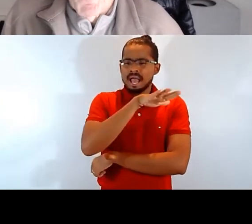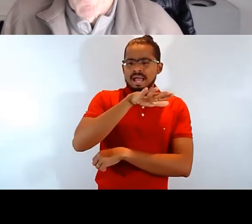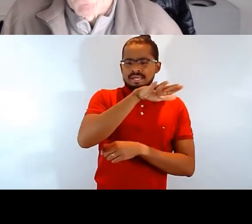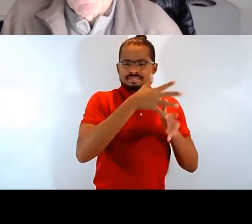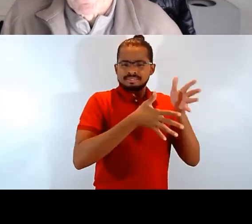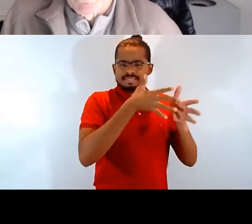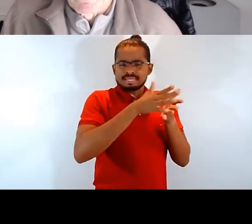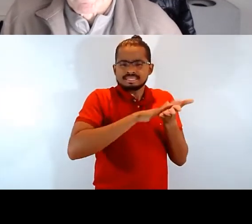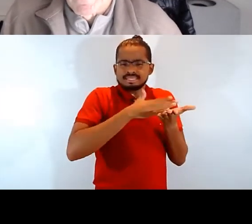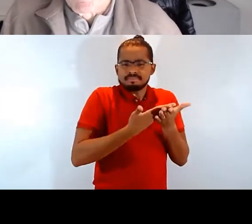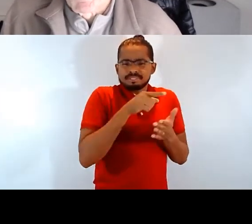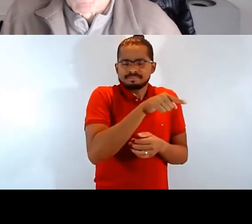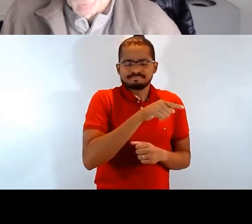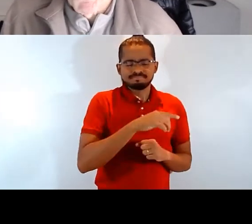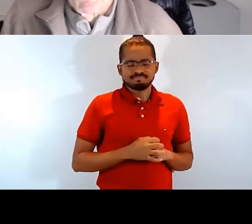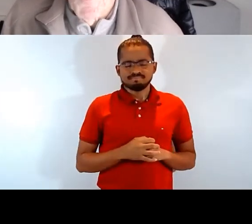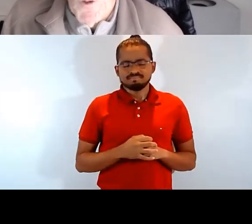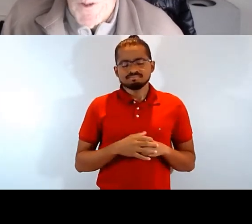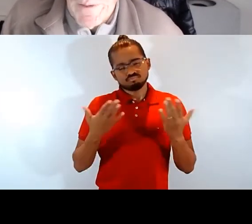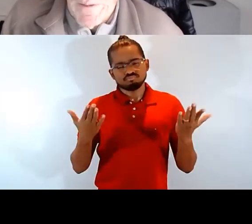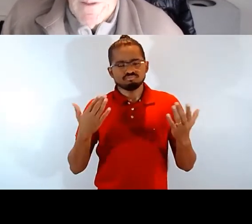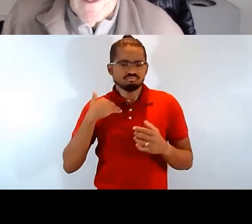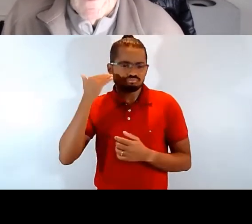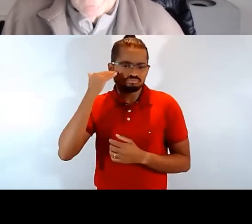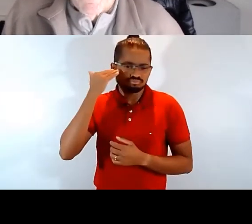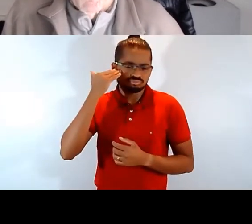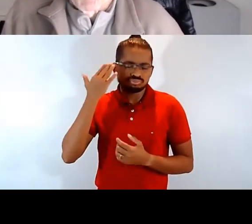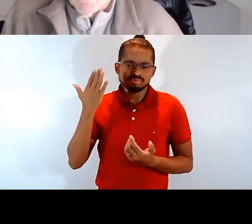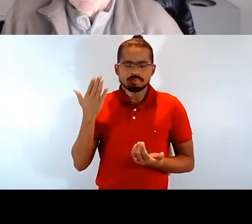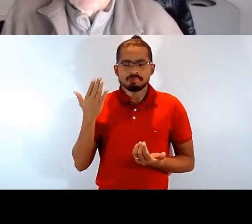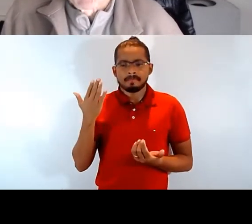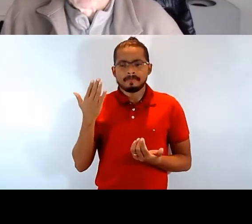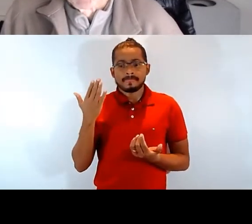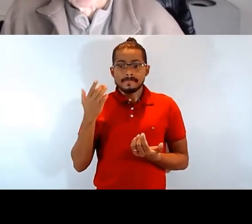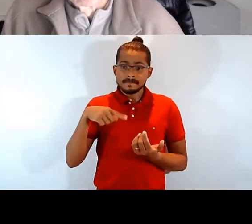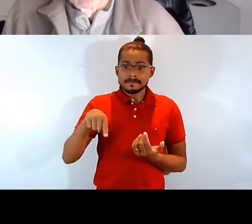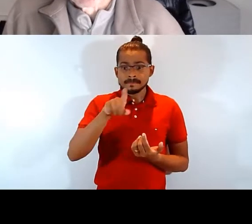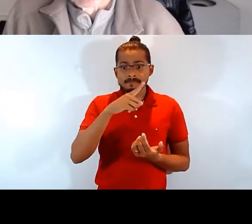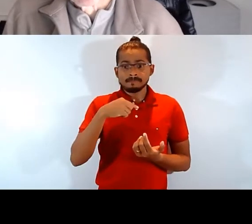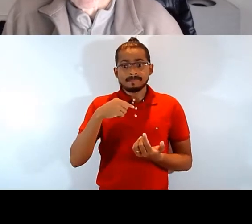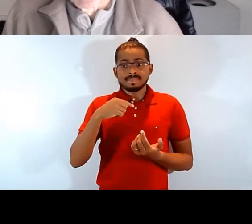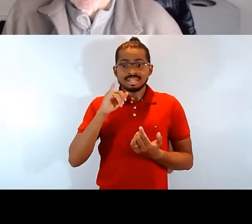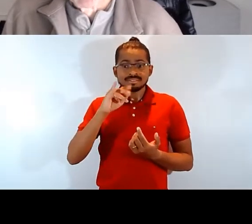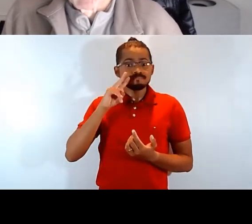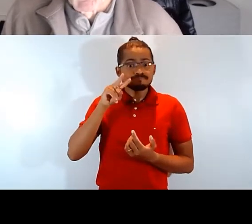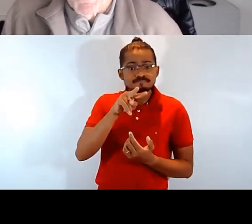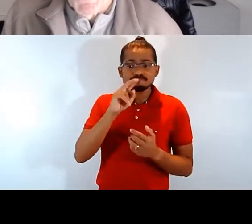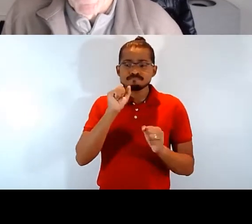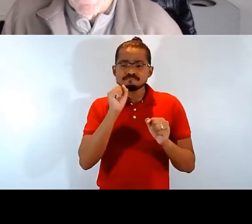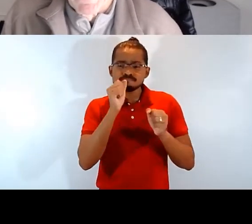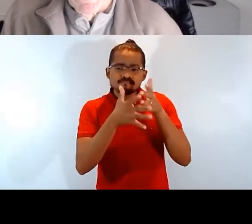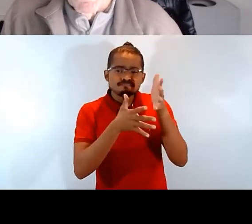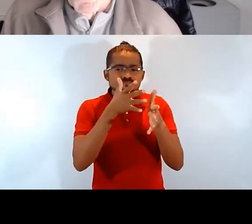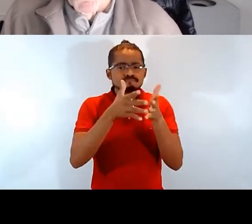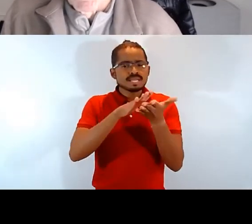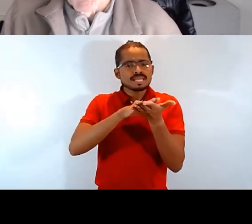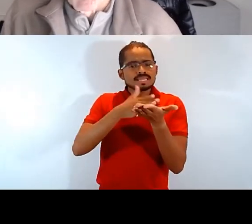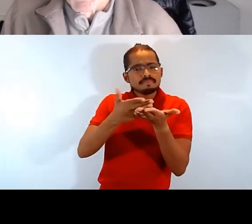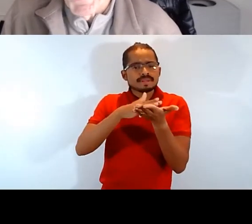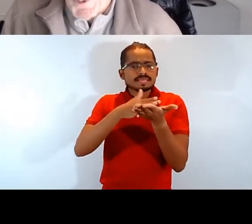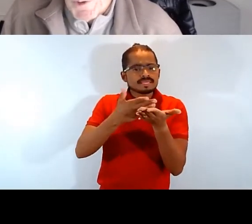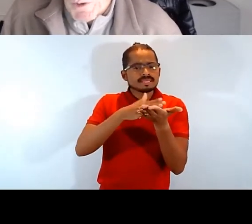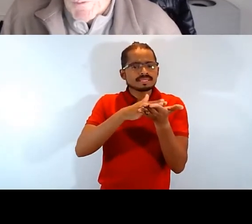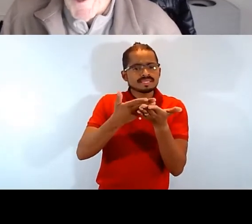of course, I think you cannot avoid the fact that when you look at sign language interpreting, you